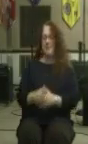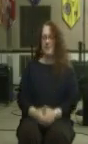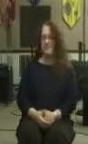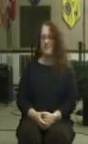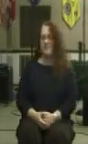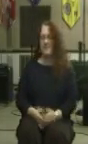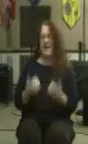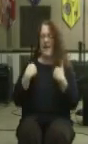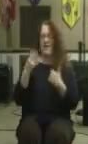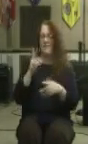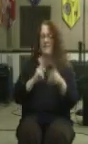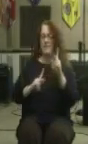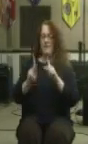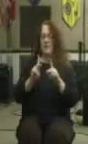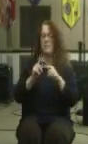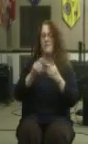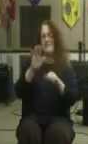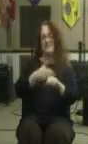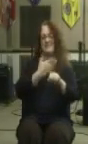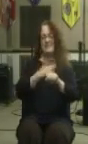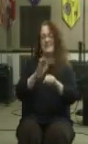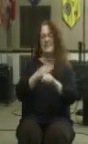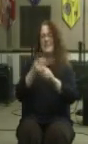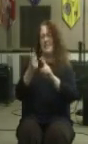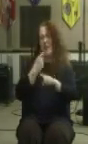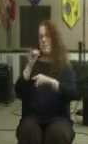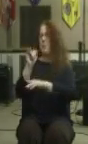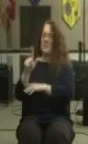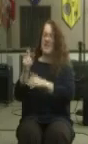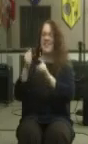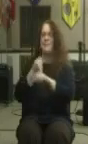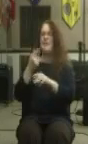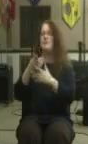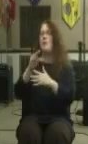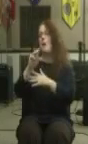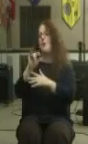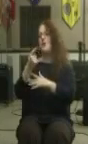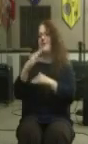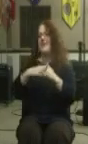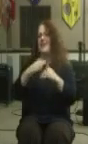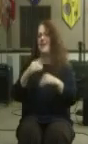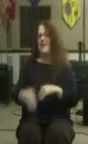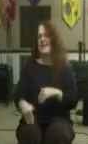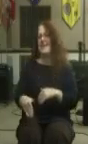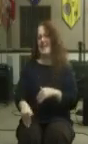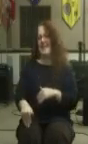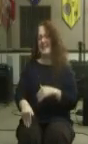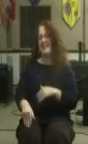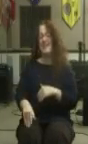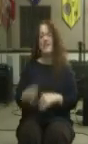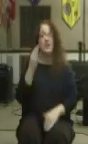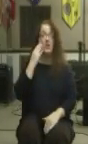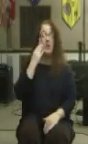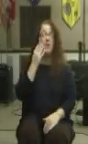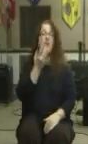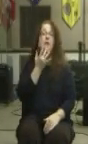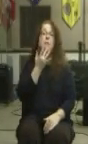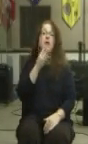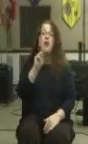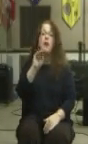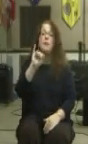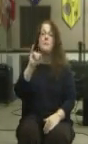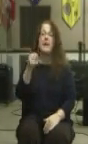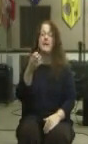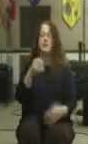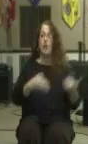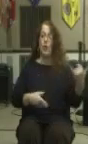Alabama. I've had people to sing the song to me. And you come from Alabama with the banjo on your knee. And I'm like,